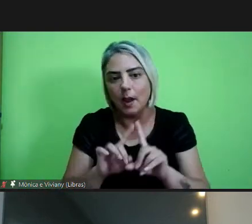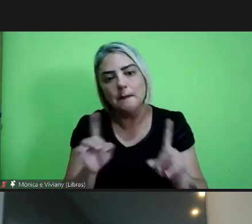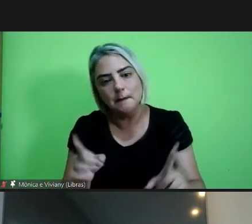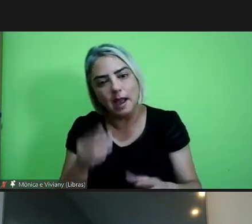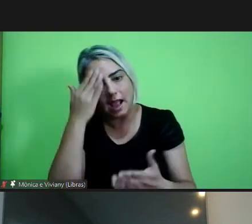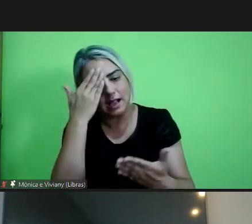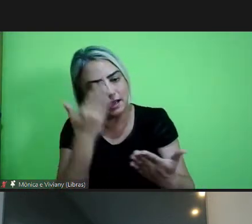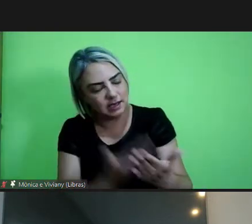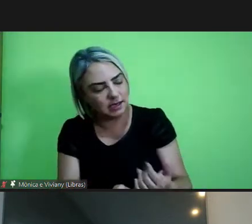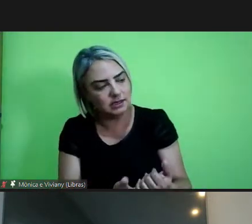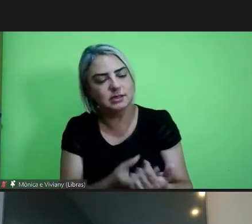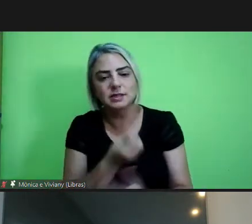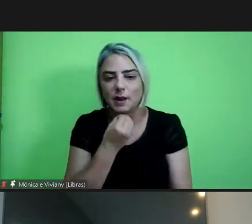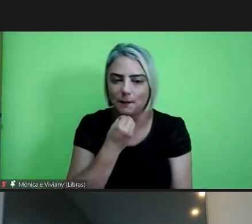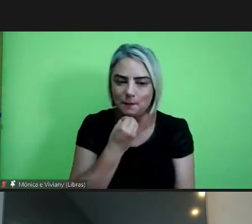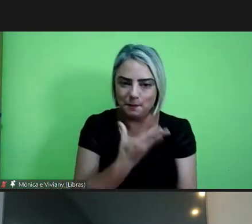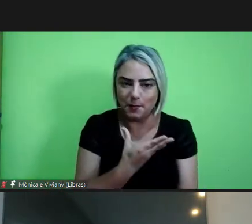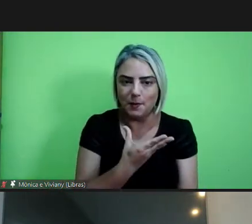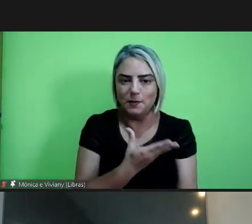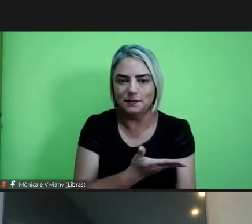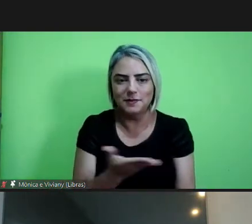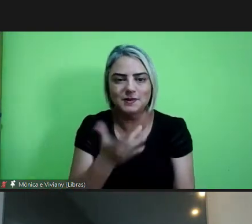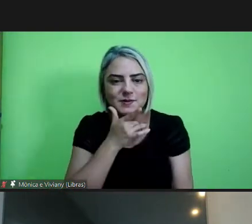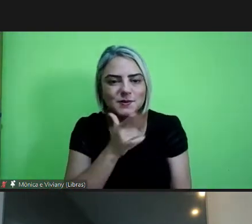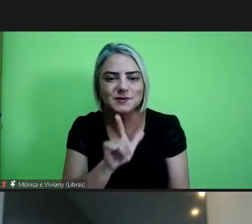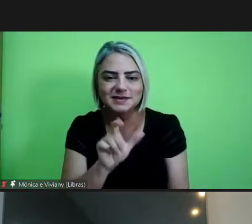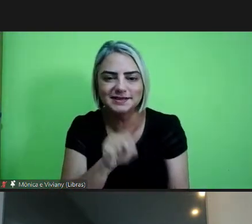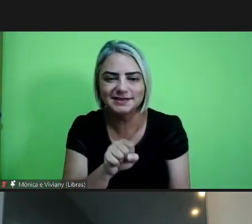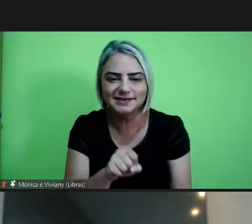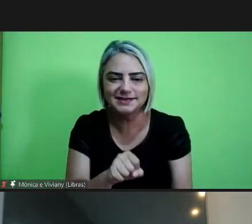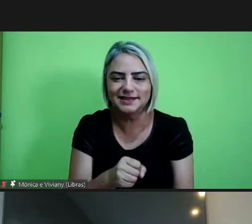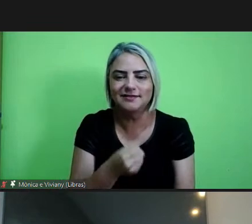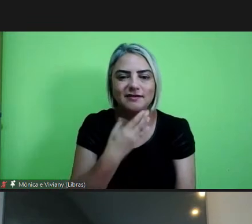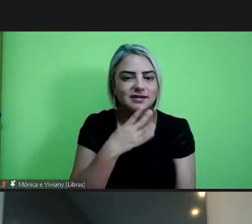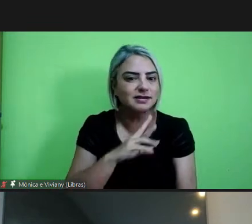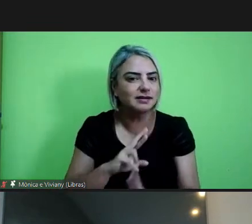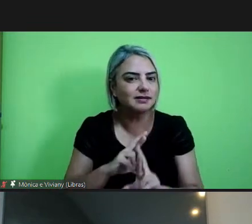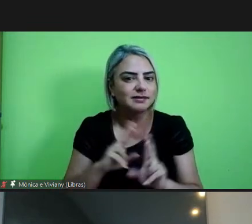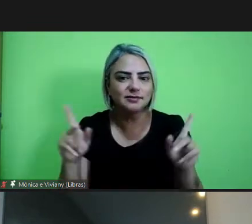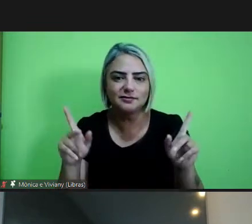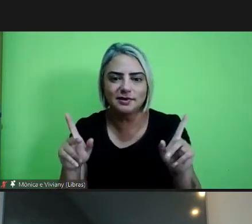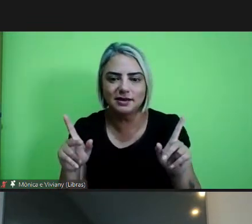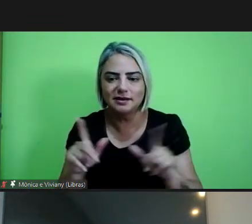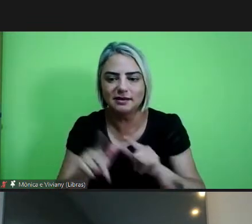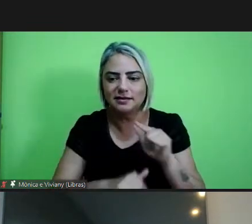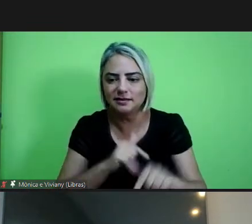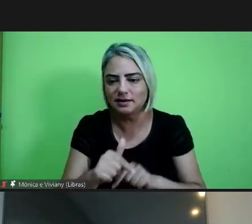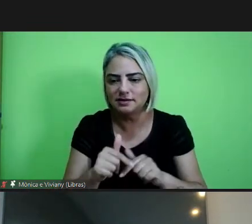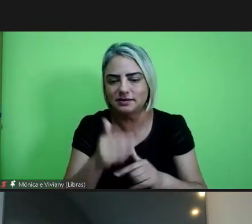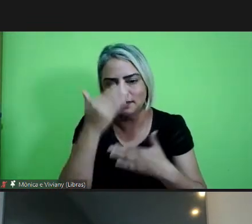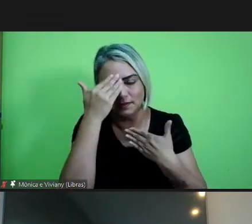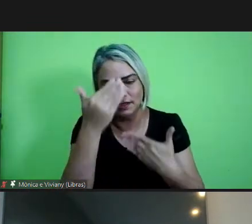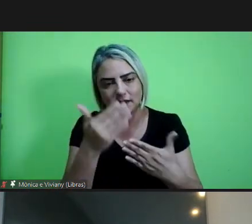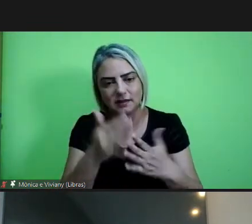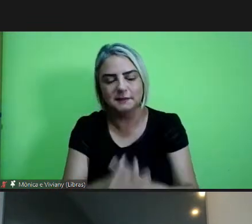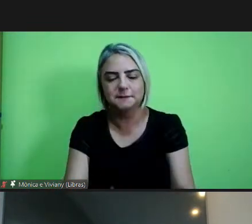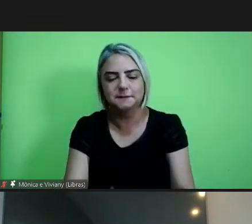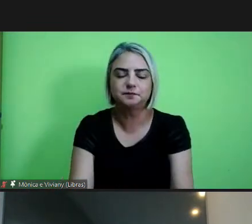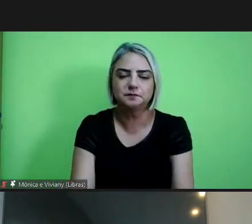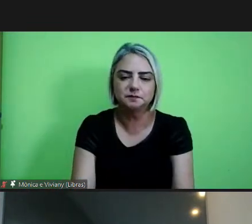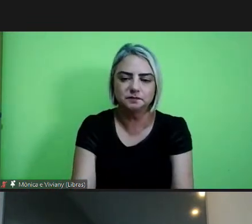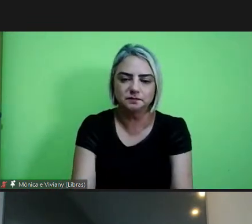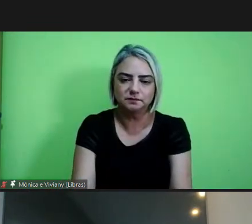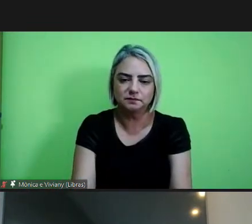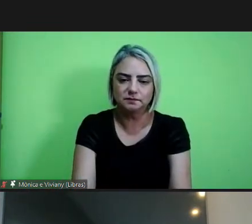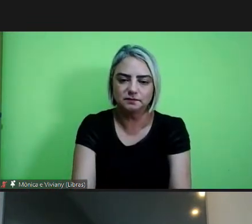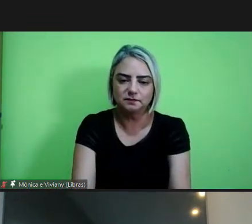find it's really hard to fight for this space, but I believe that it's worth it. It's going to change a lot,